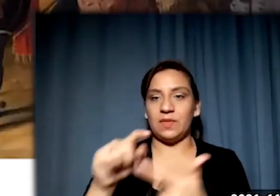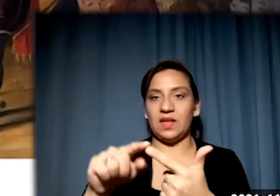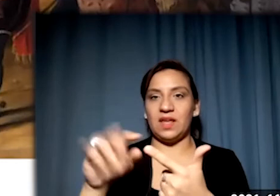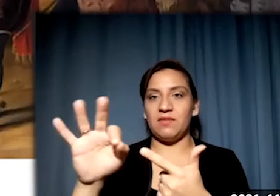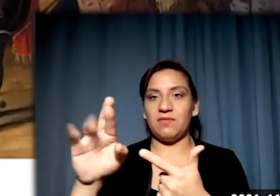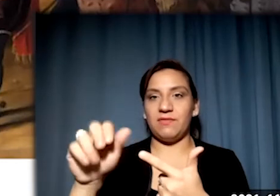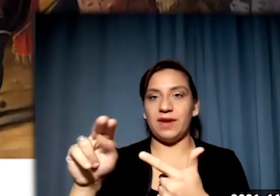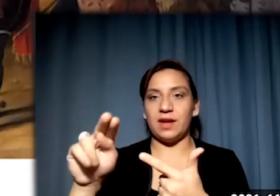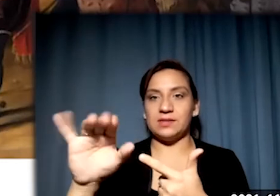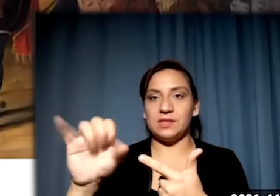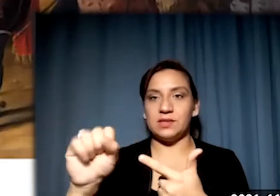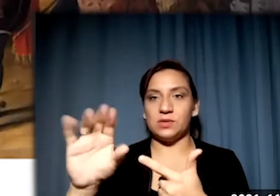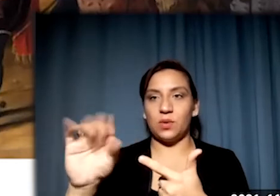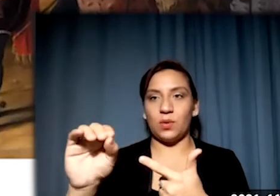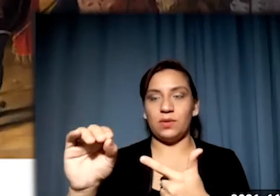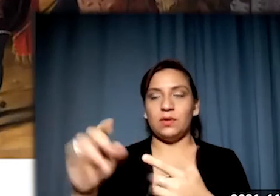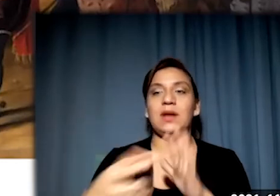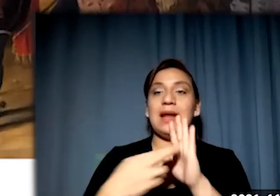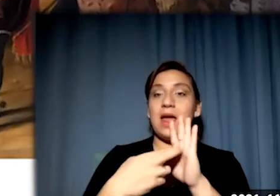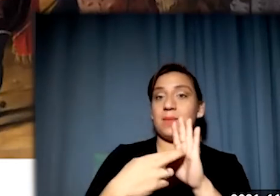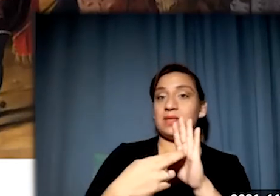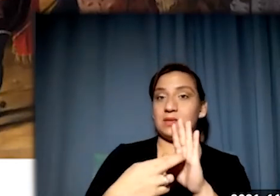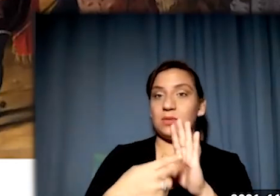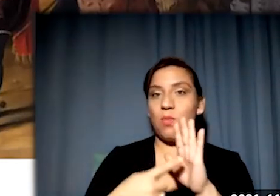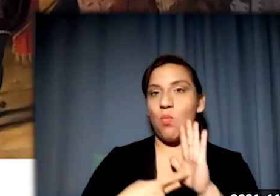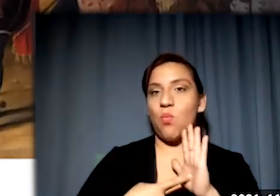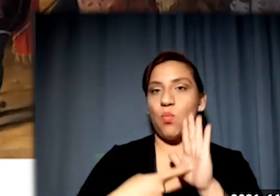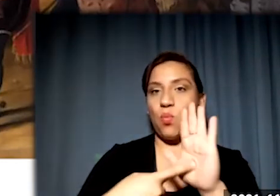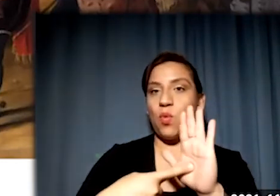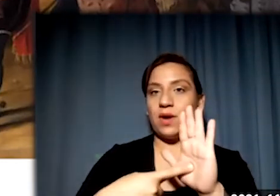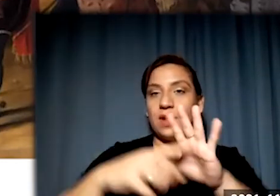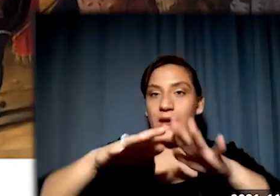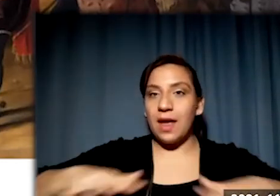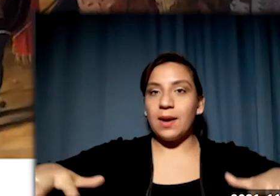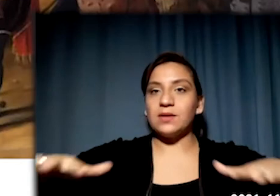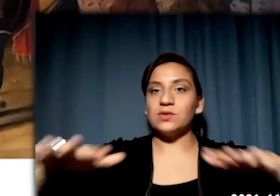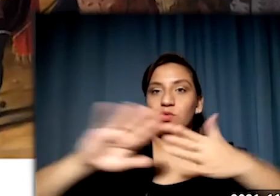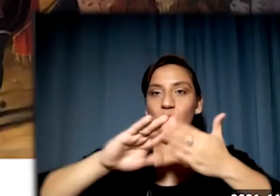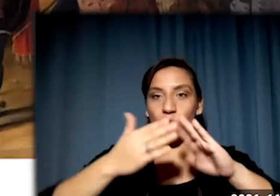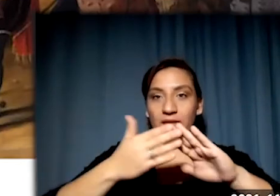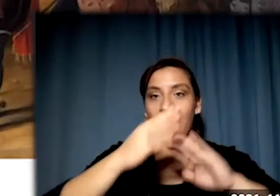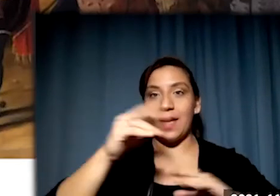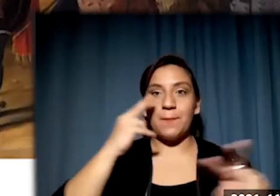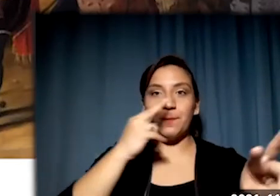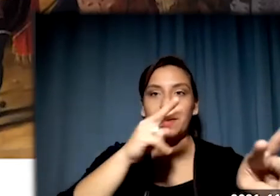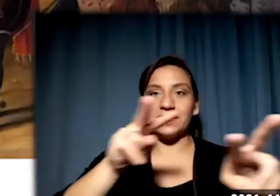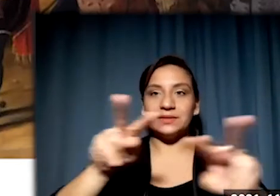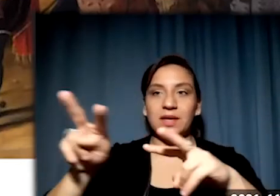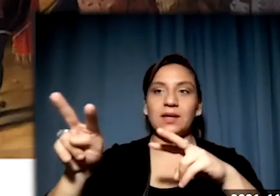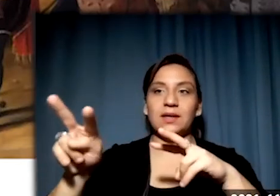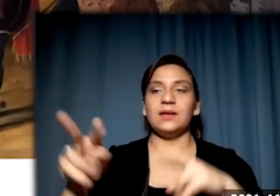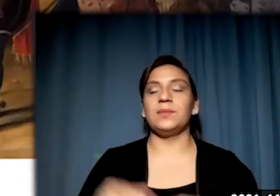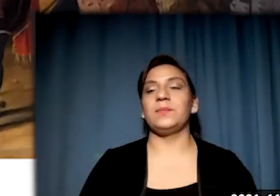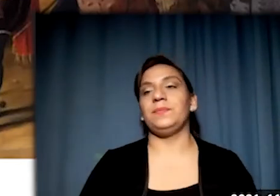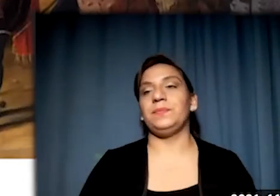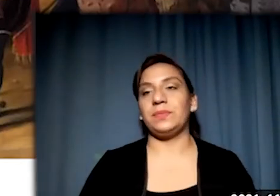place, territory, and landscape, defended by some and sieged by others, as the